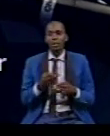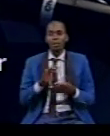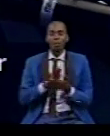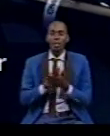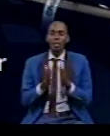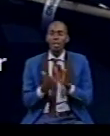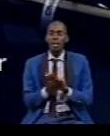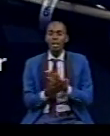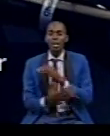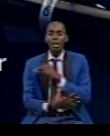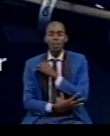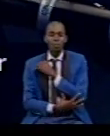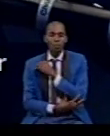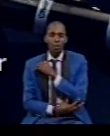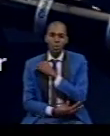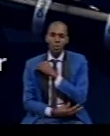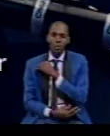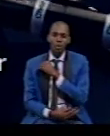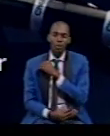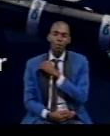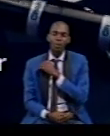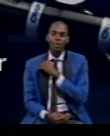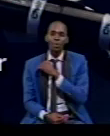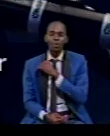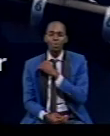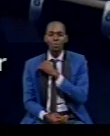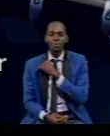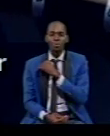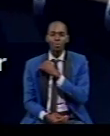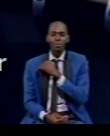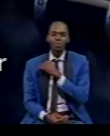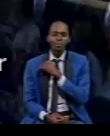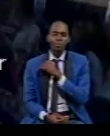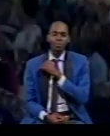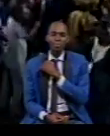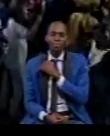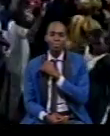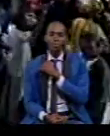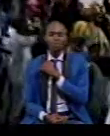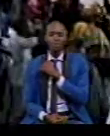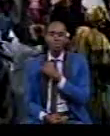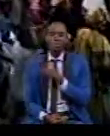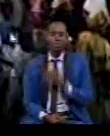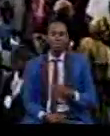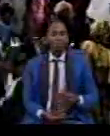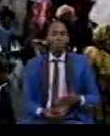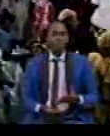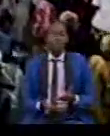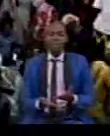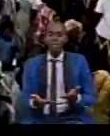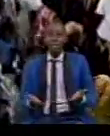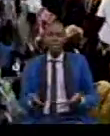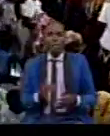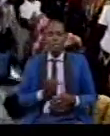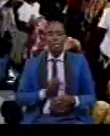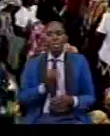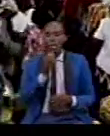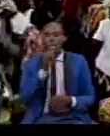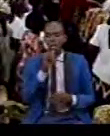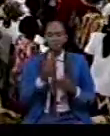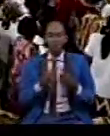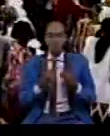God bless you. You can sit down. Tonight, we're coming to Jesus again, the